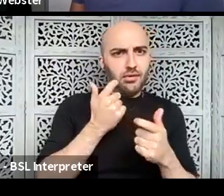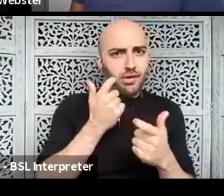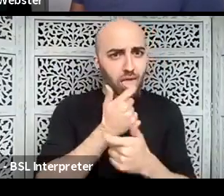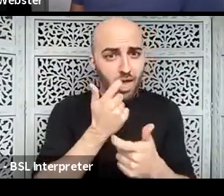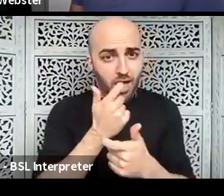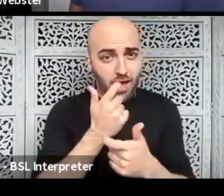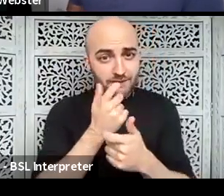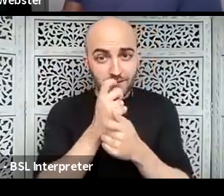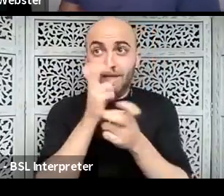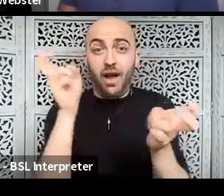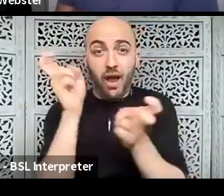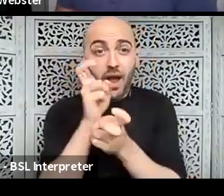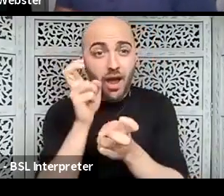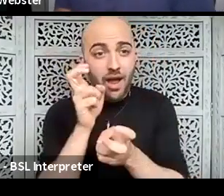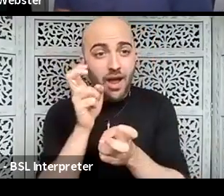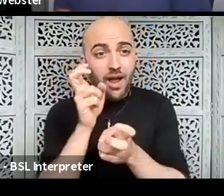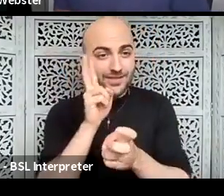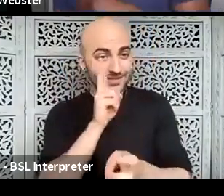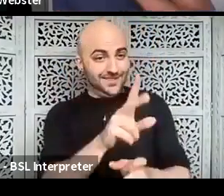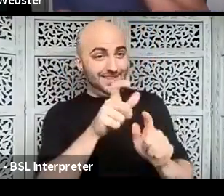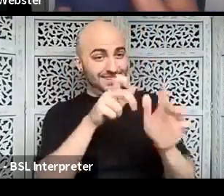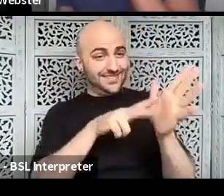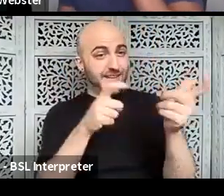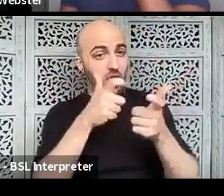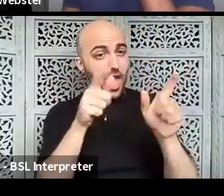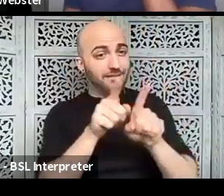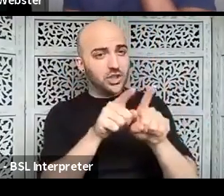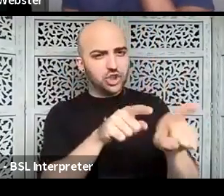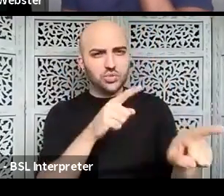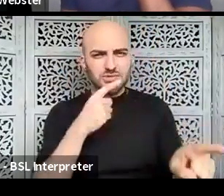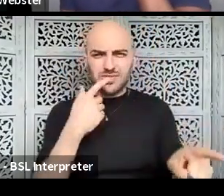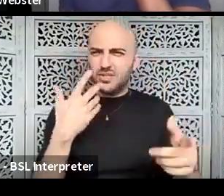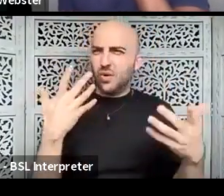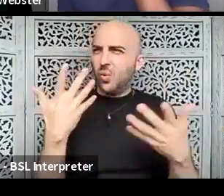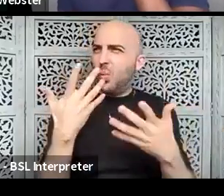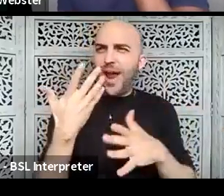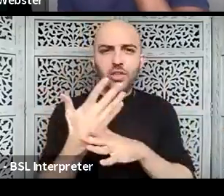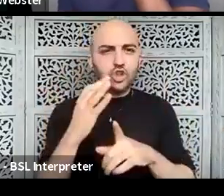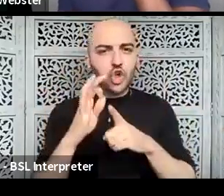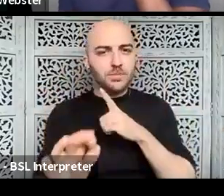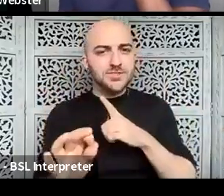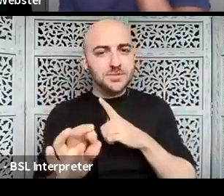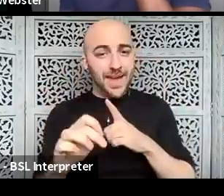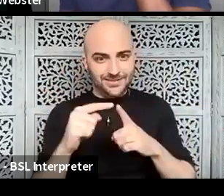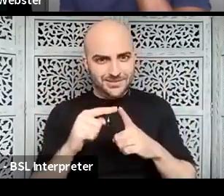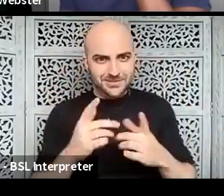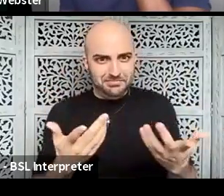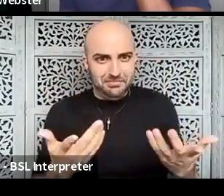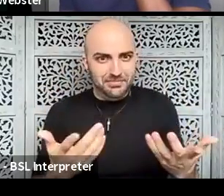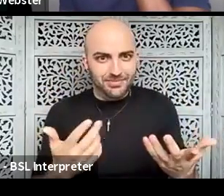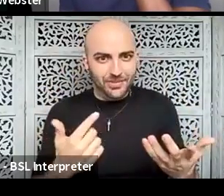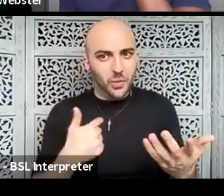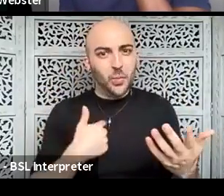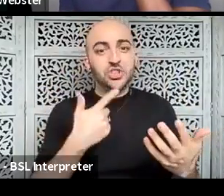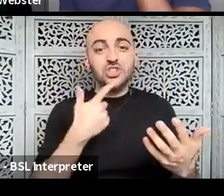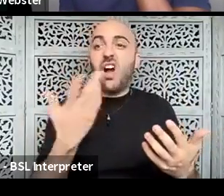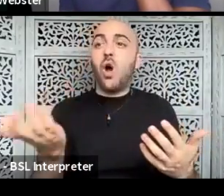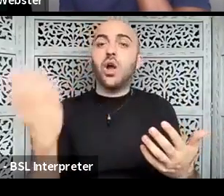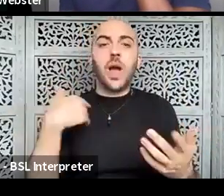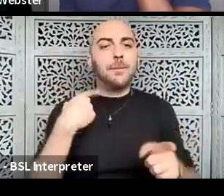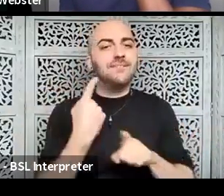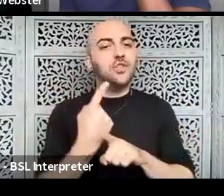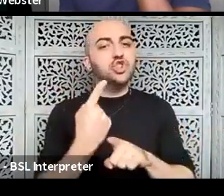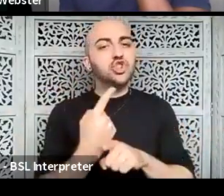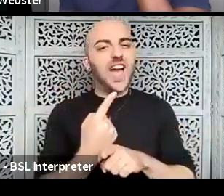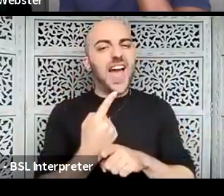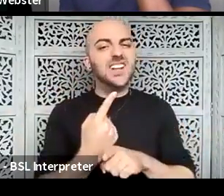and Dean's giggling too, because exactly that. Where are the job specs actually? You know, we often just say, come in for a chat, you know, here's a